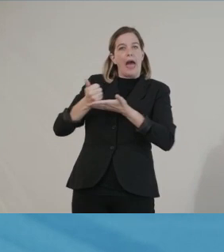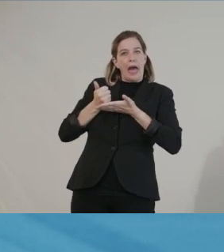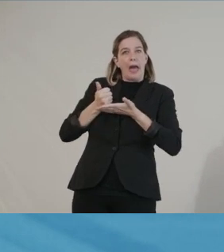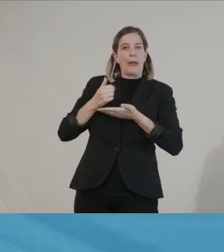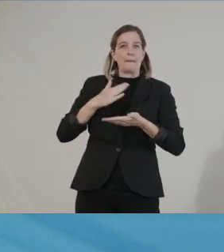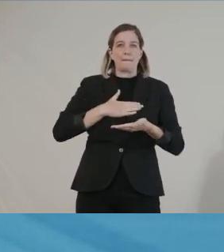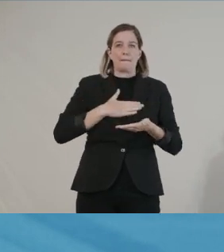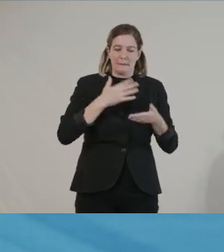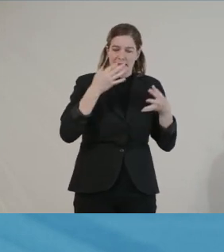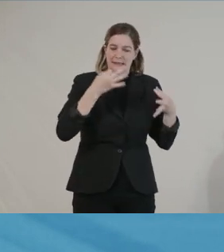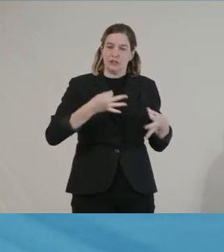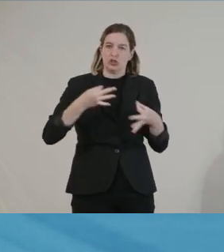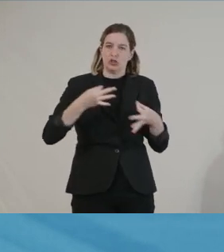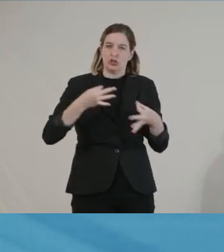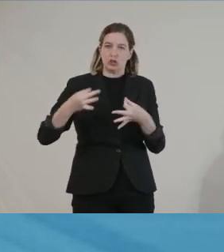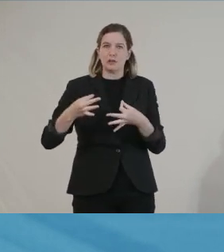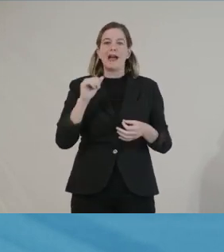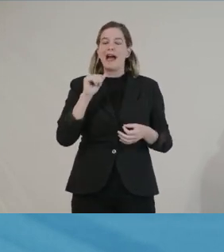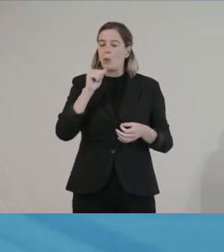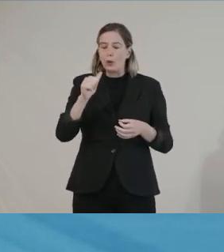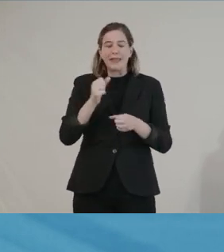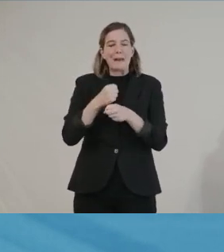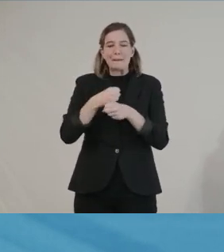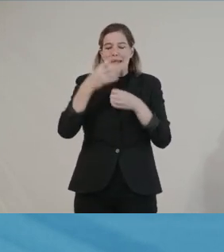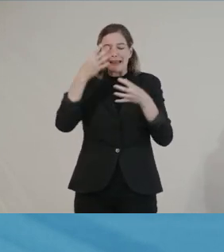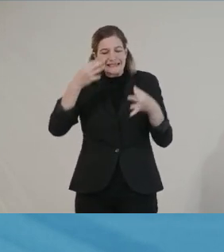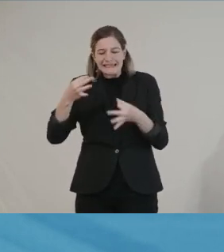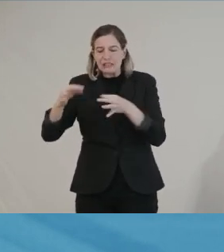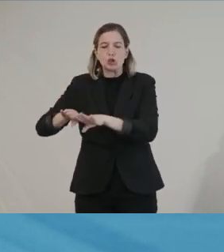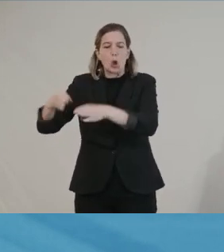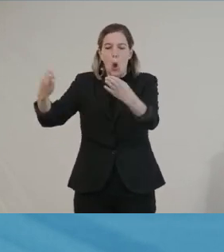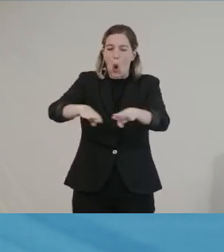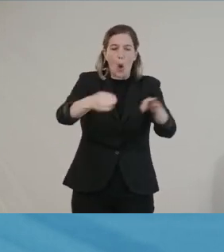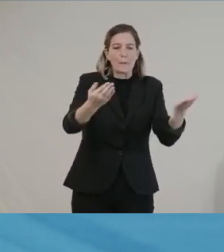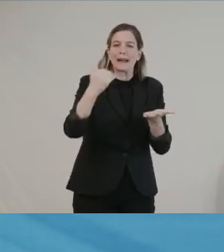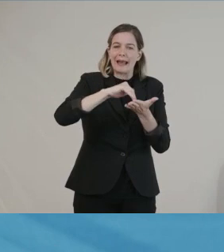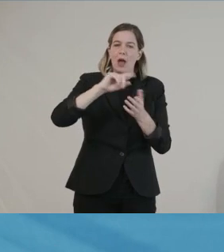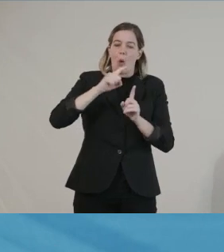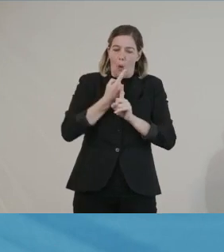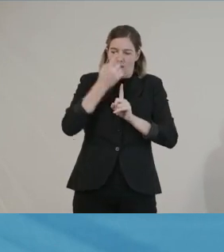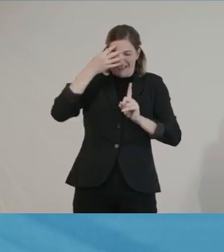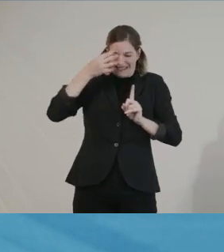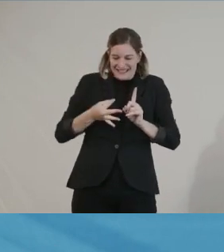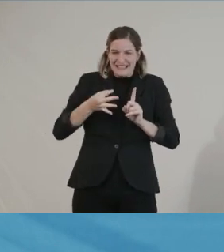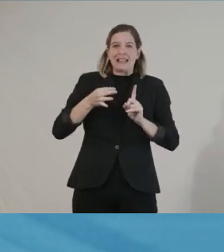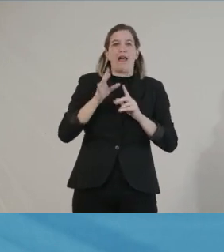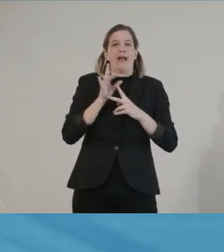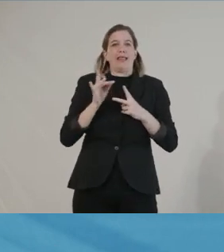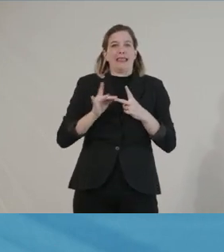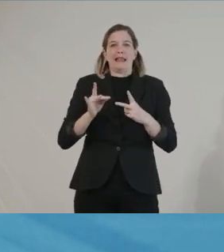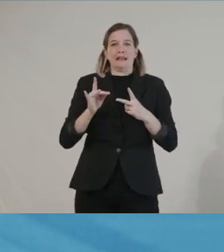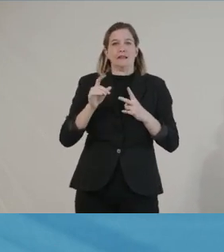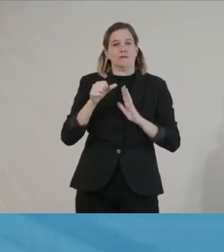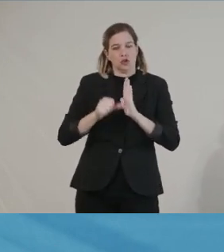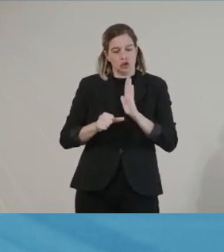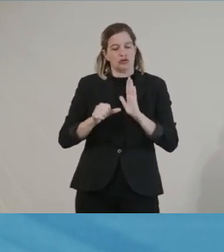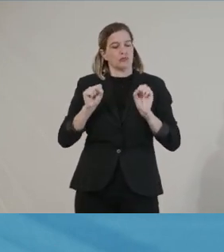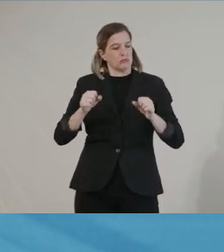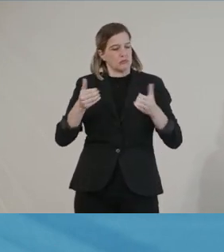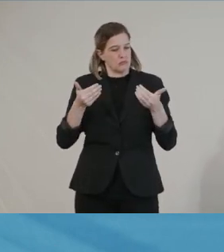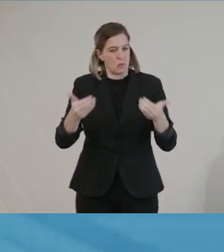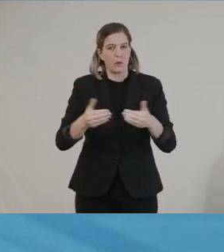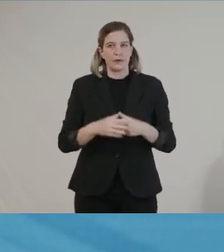beyond elective surgery. Governor, we're not getting daily or near daily briefings from you. It's like you're not communicating with